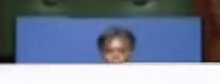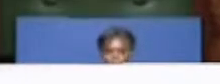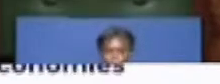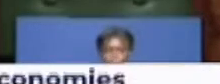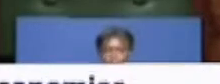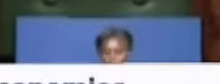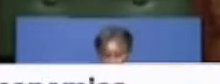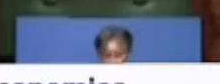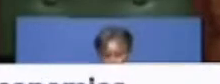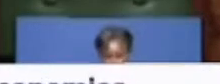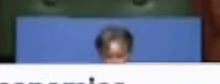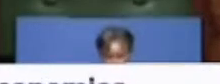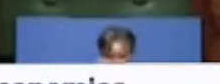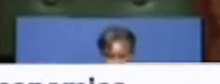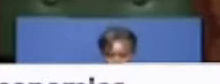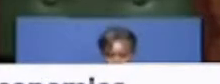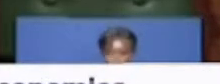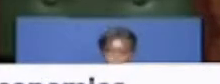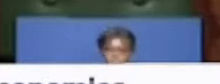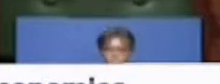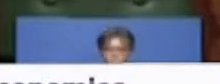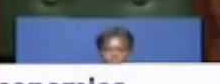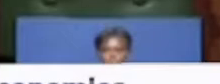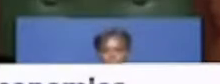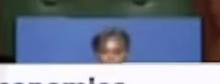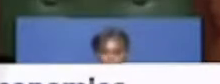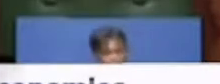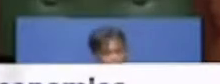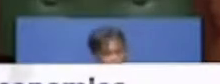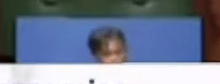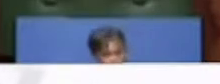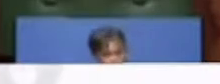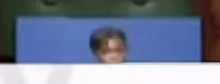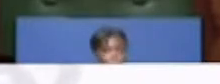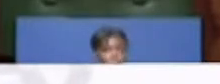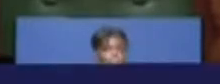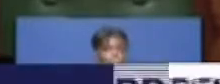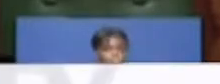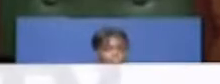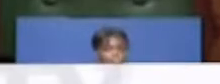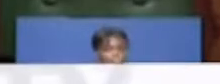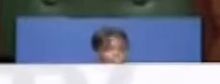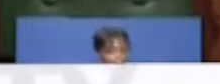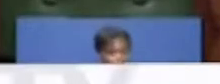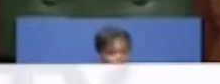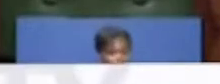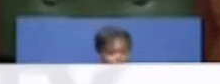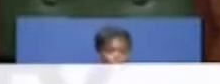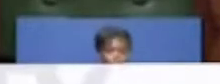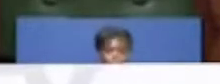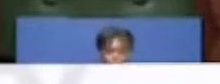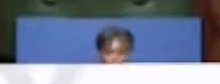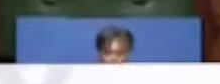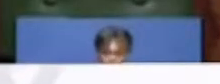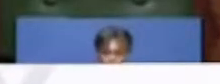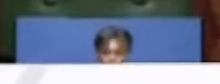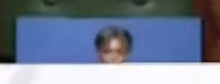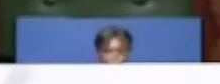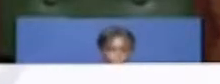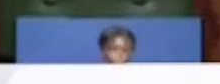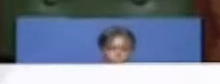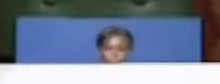allocation. The second loss, honorable members, from the First Amendment was proportional representation.